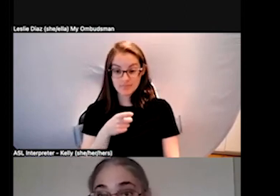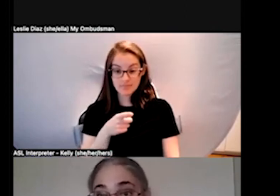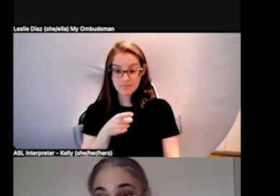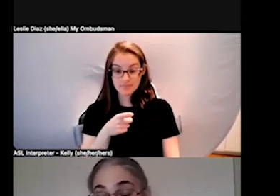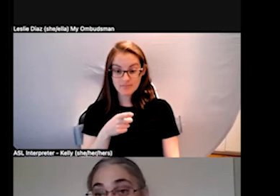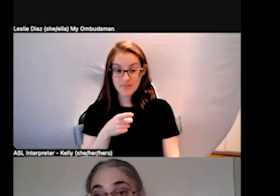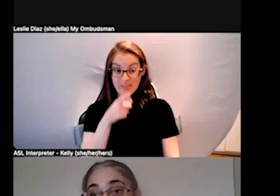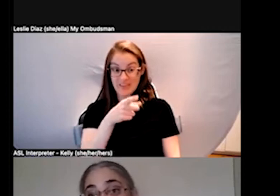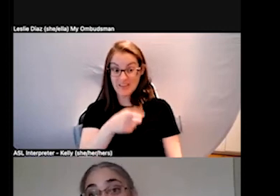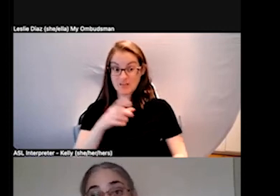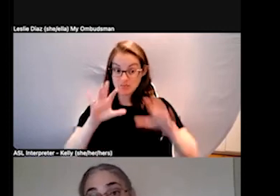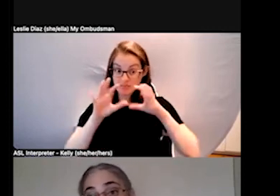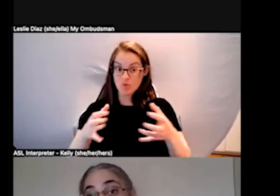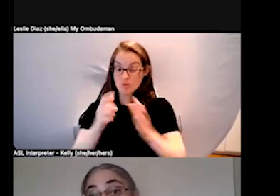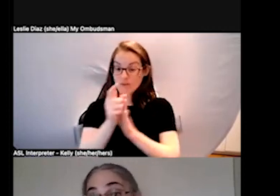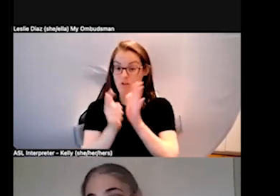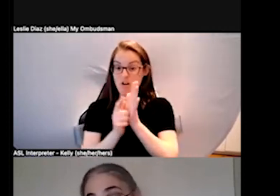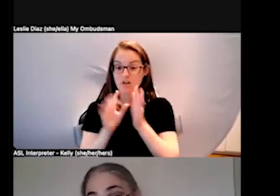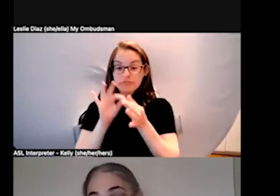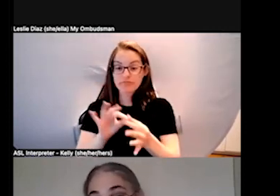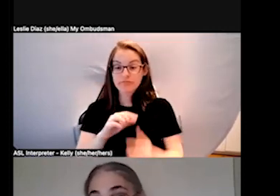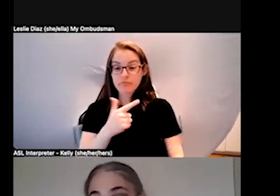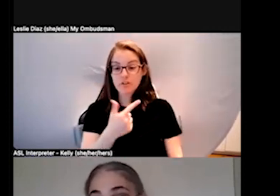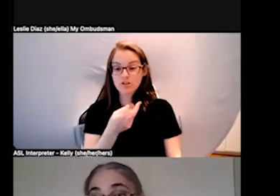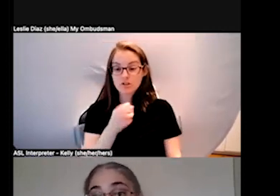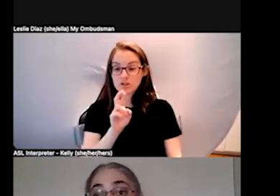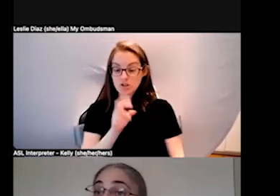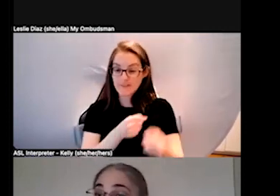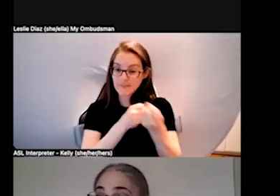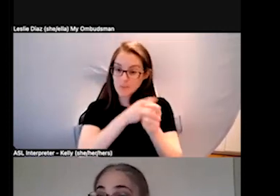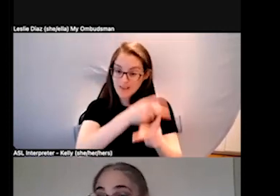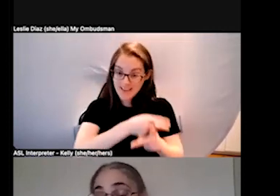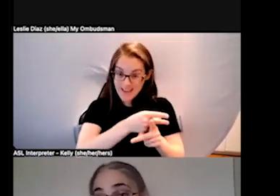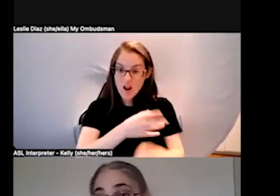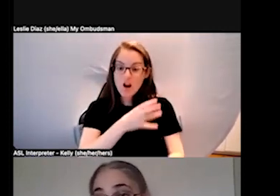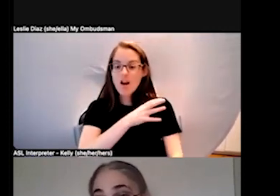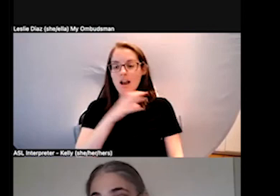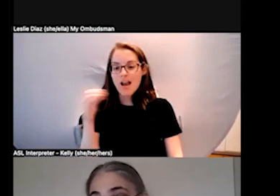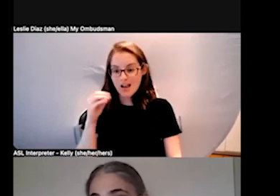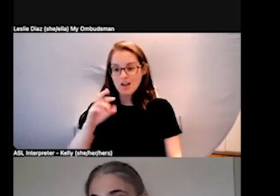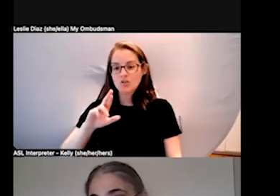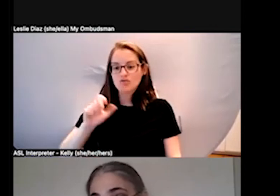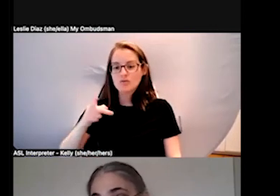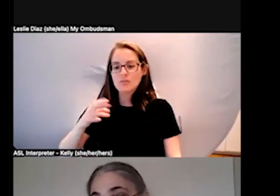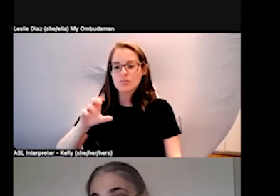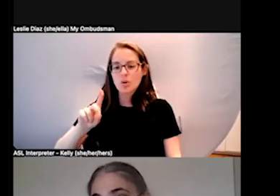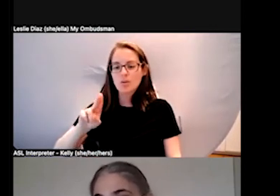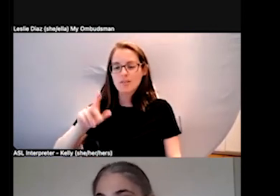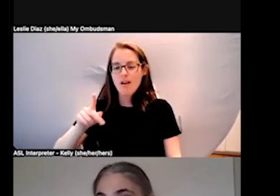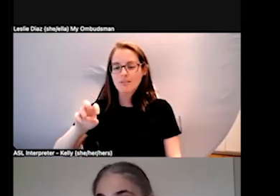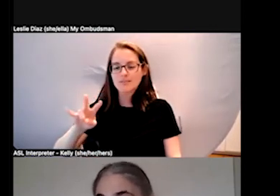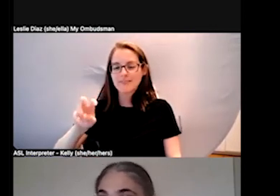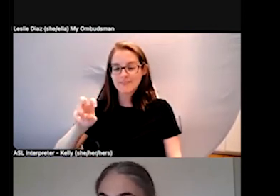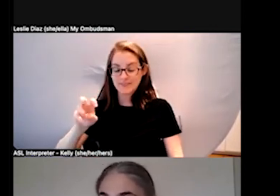of laws relates back to gender affirming care and reproductive health. So it's partially a response to the Dobbs decision that was issued